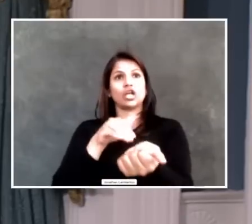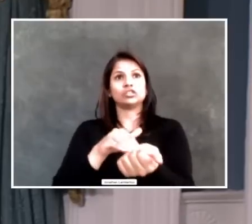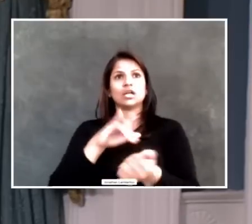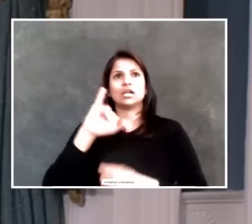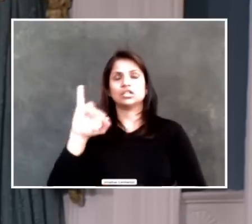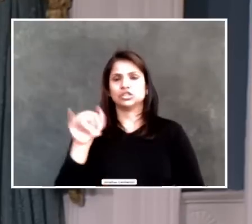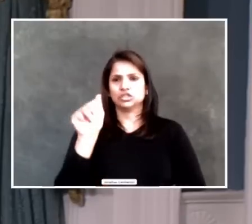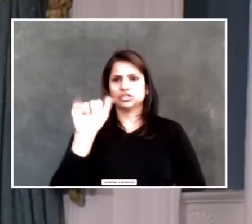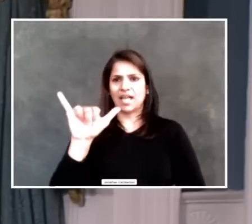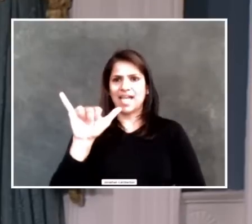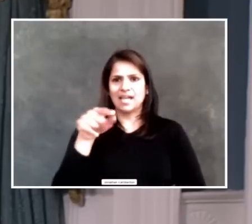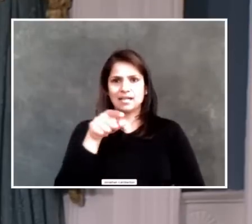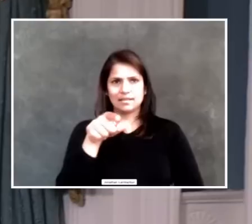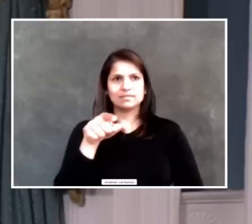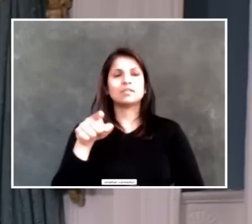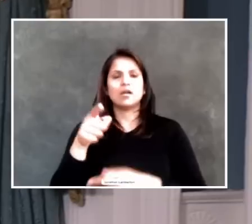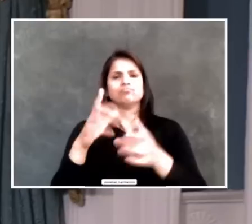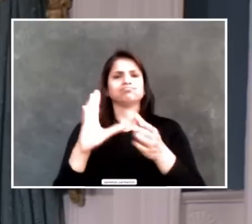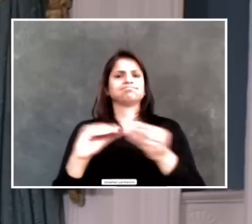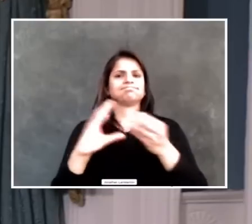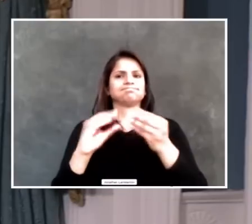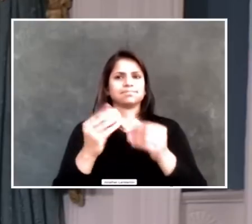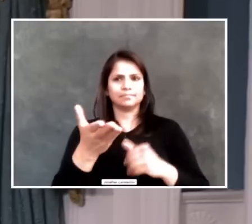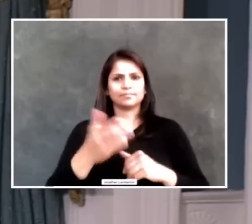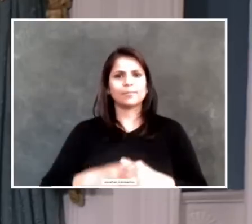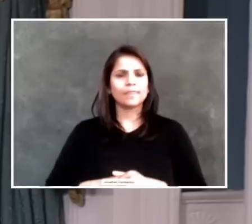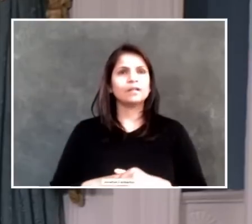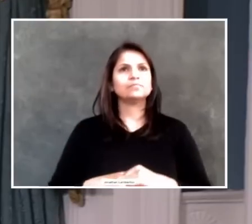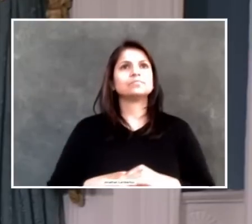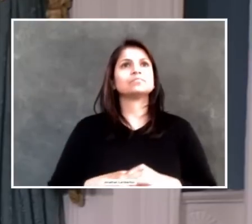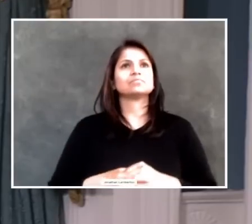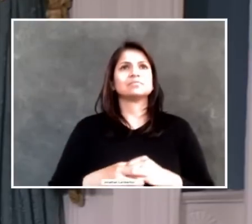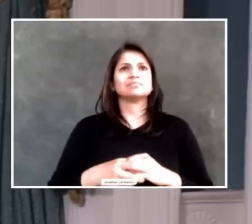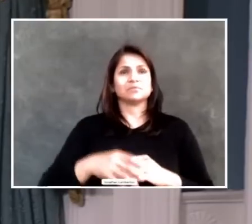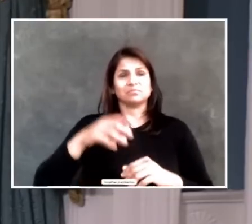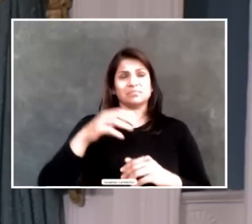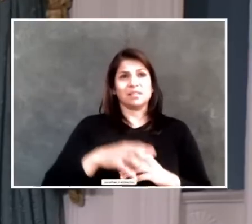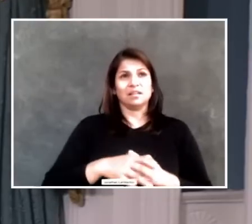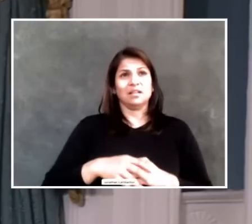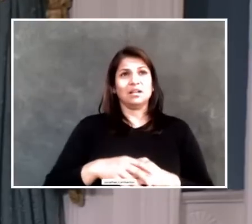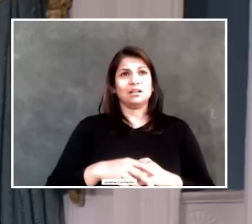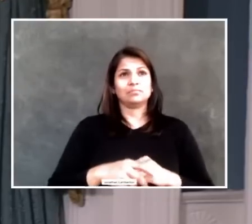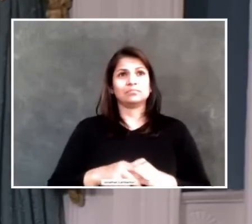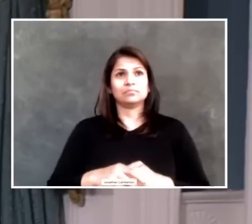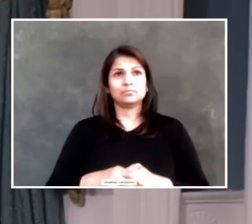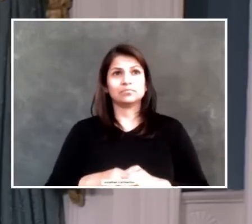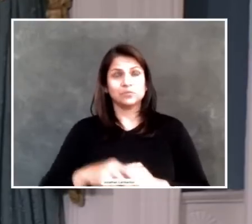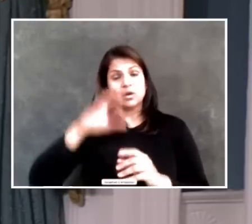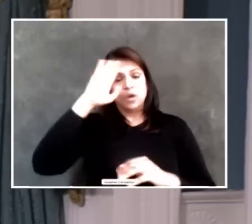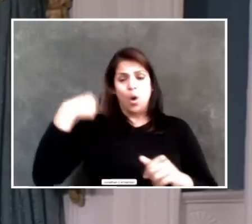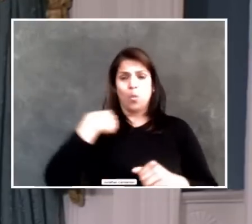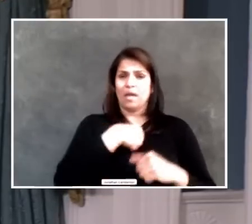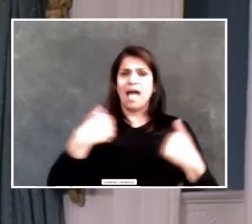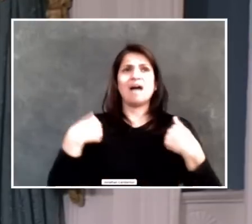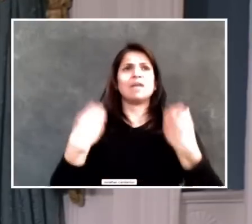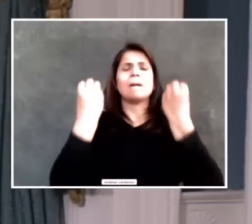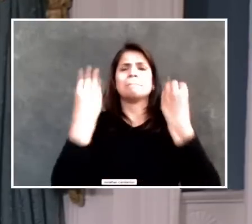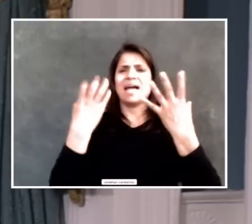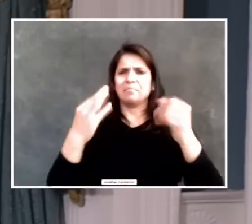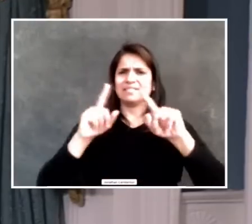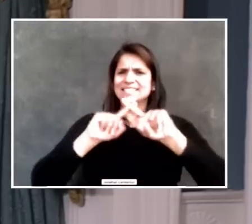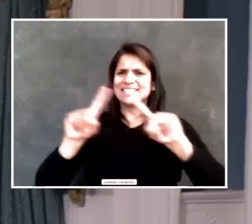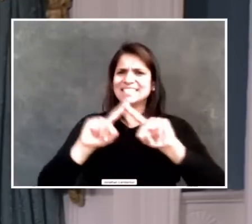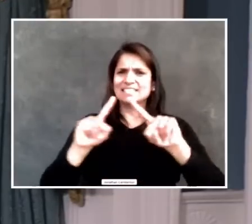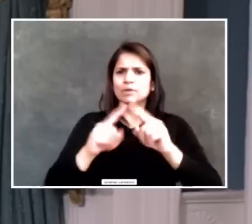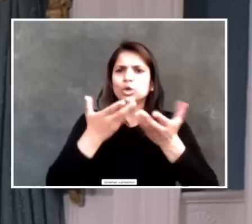tools for different types of epidemics. Right now, we're in this storm. And the tools